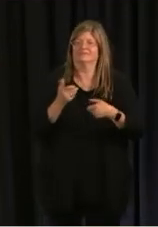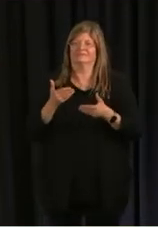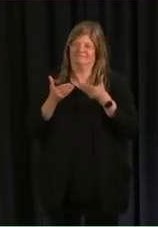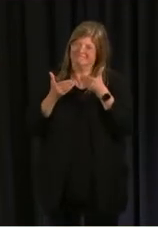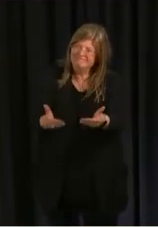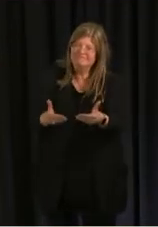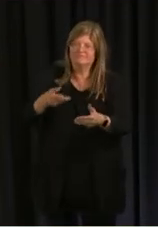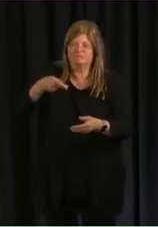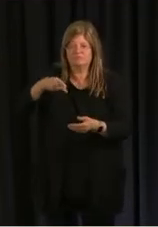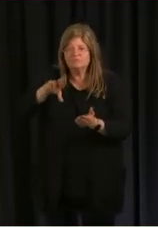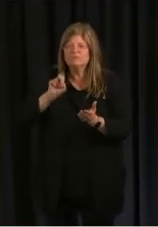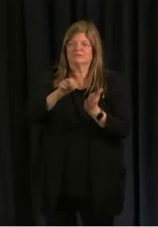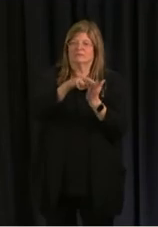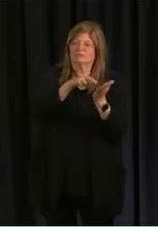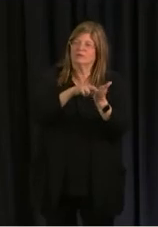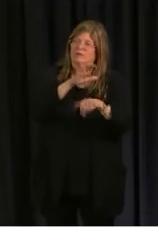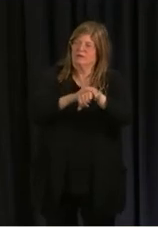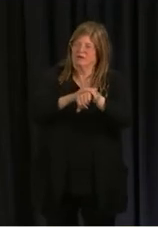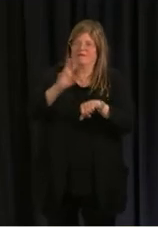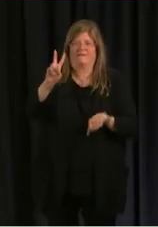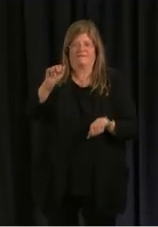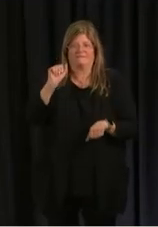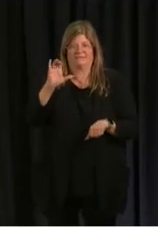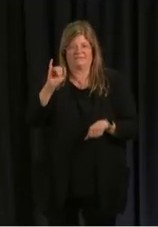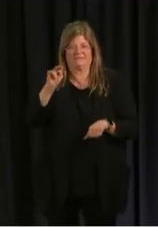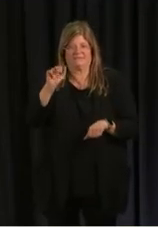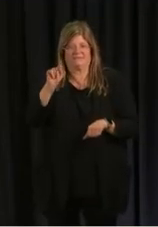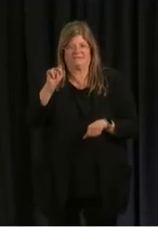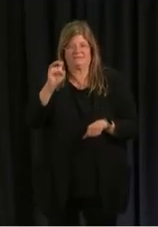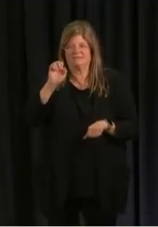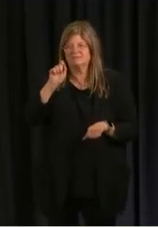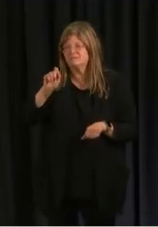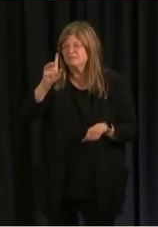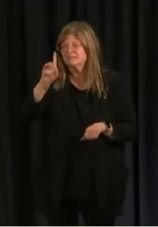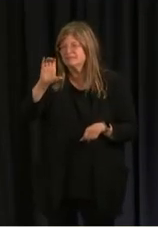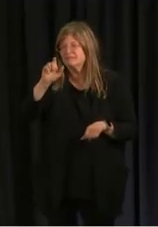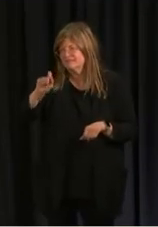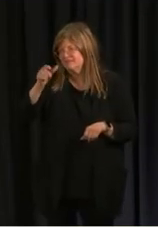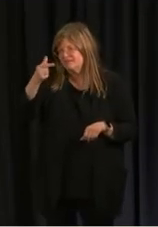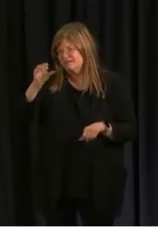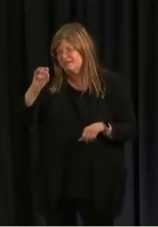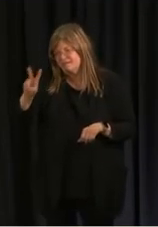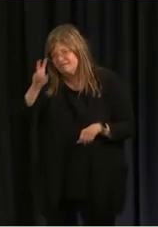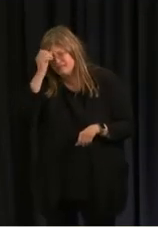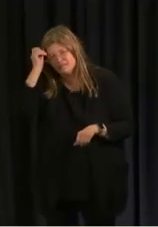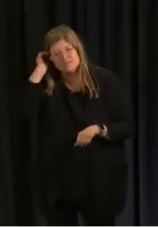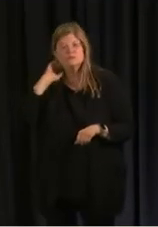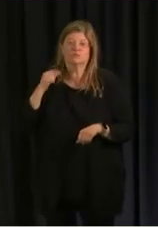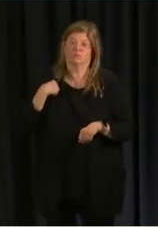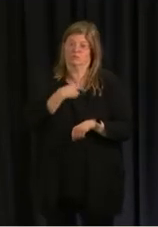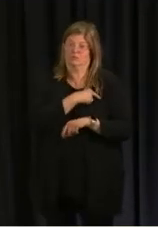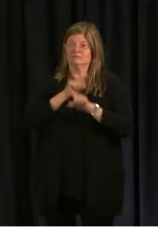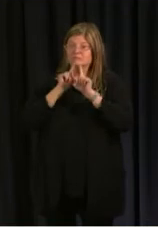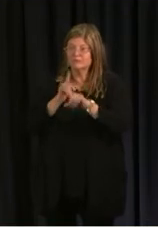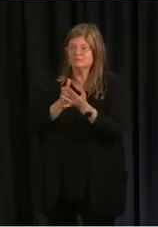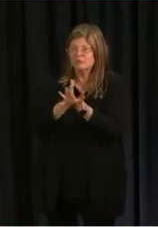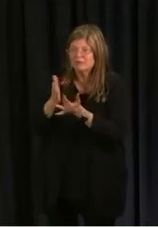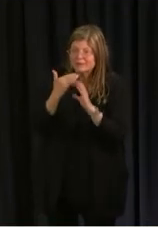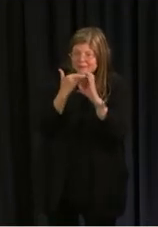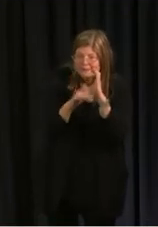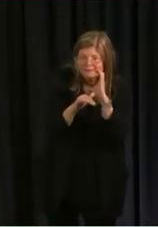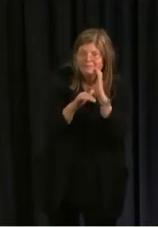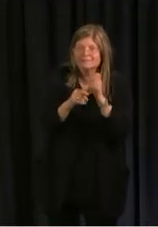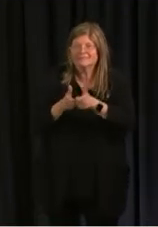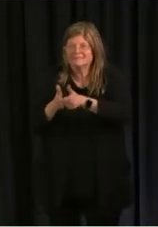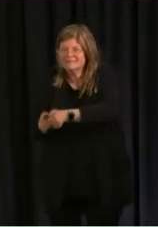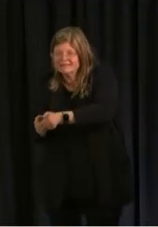on vaccinate.dc.gov. We reach out over email, phone, or text message. You can also